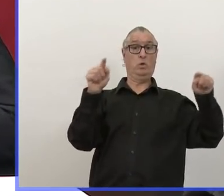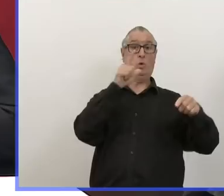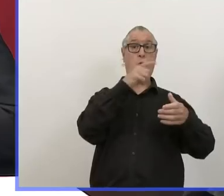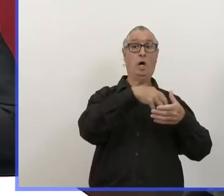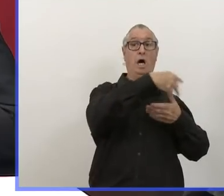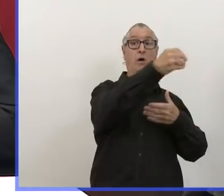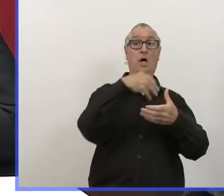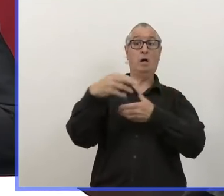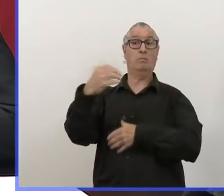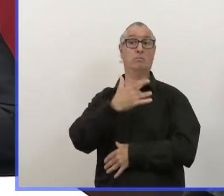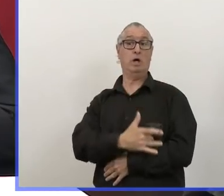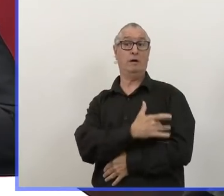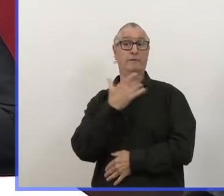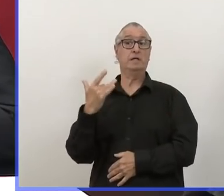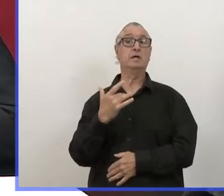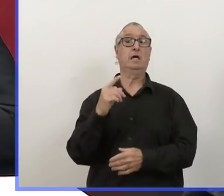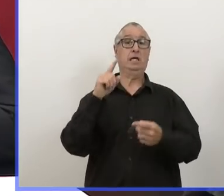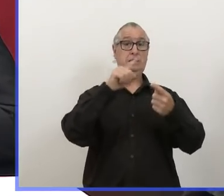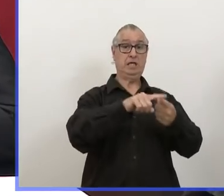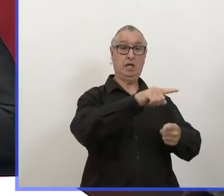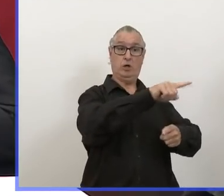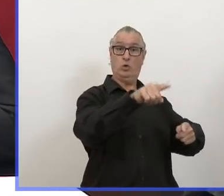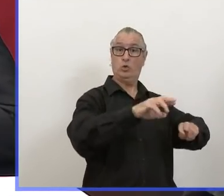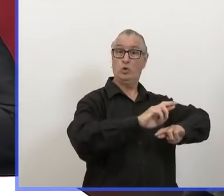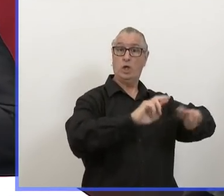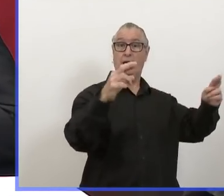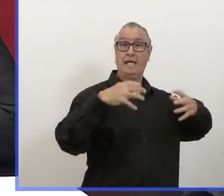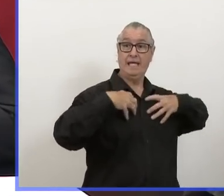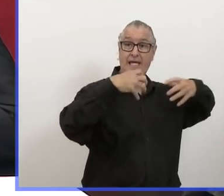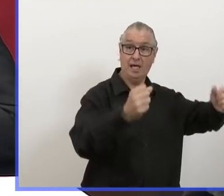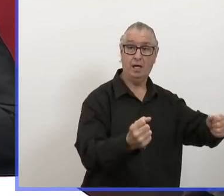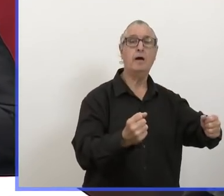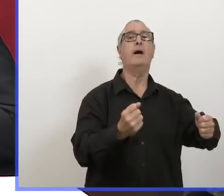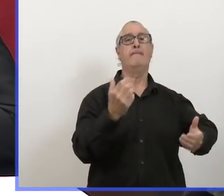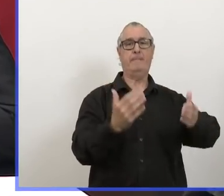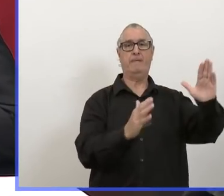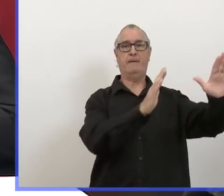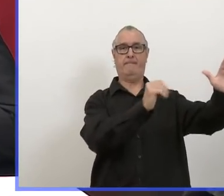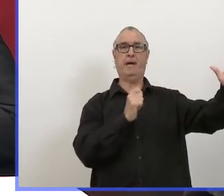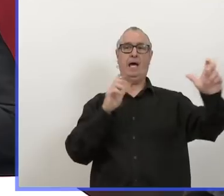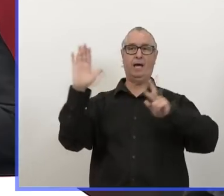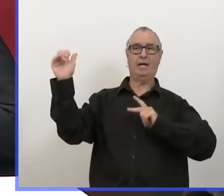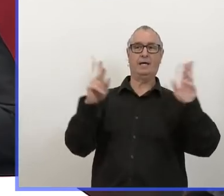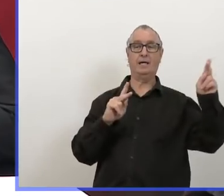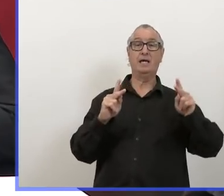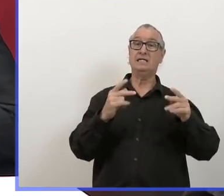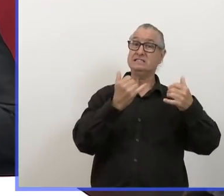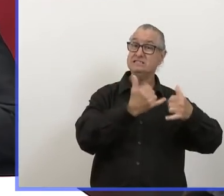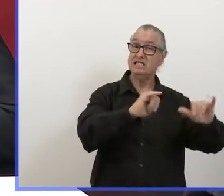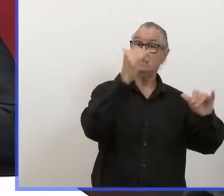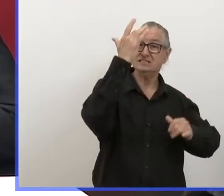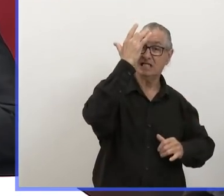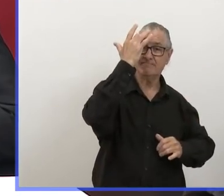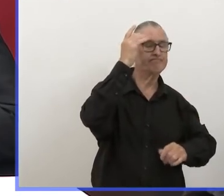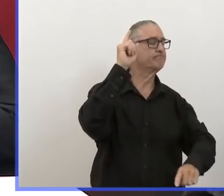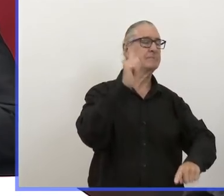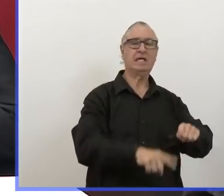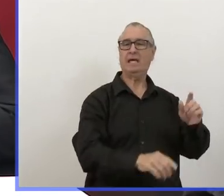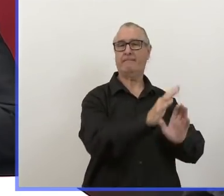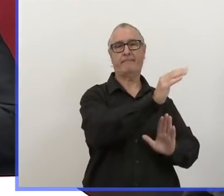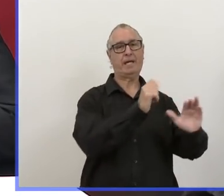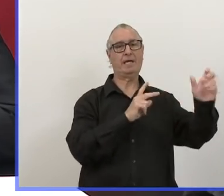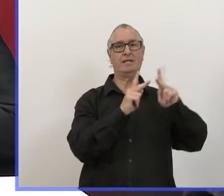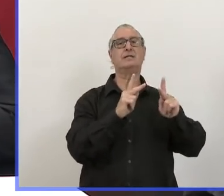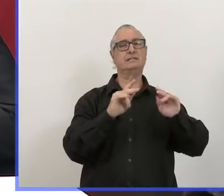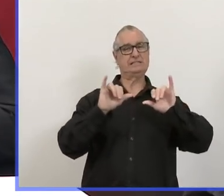And so that's going to take some time. You're right. You know, when you look at ICU numbers declining over time, you could look at maybe a 10% per week or